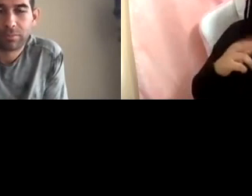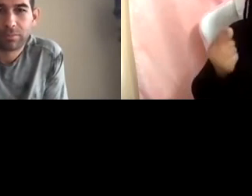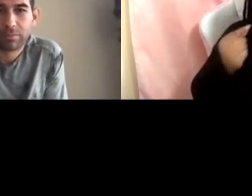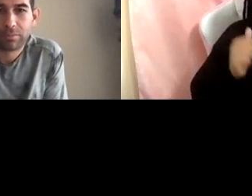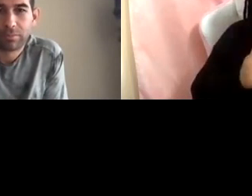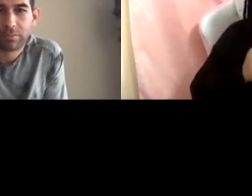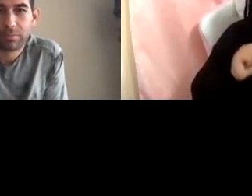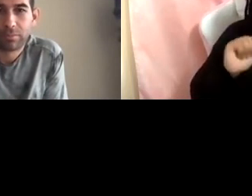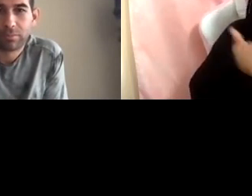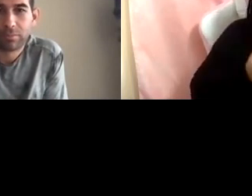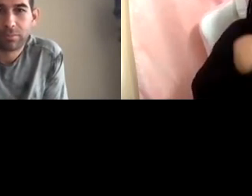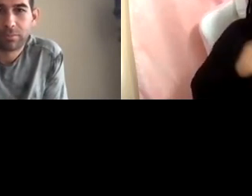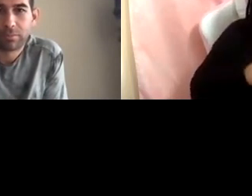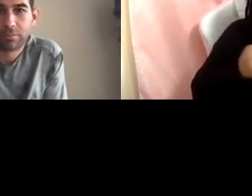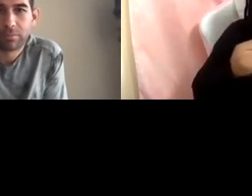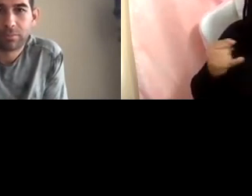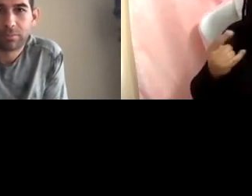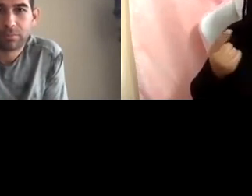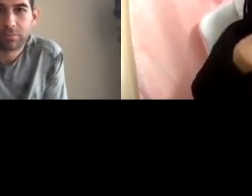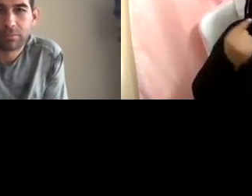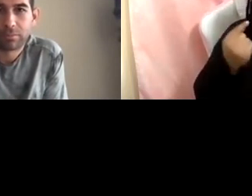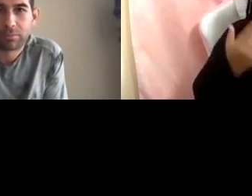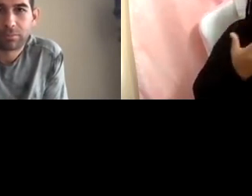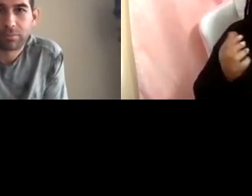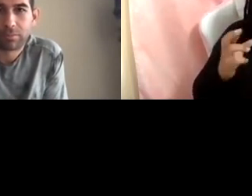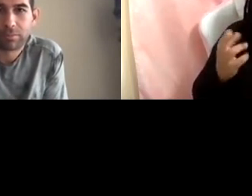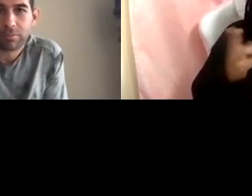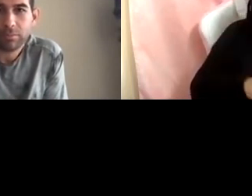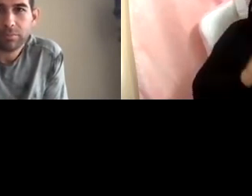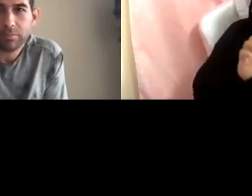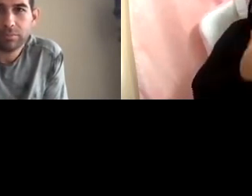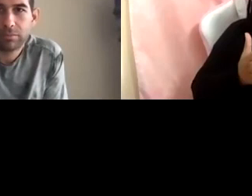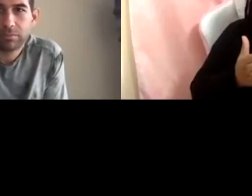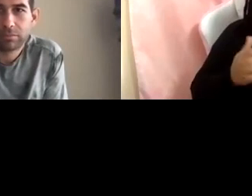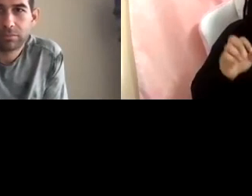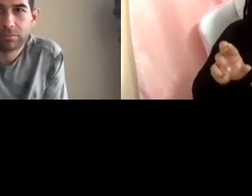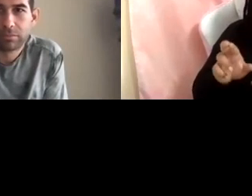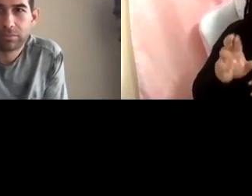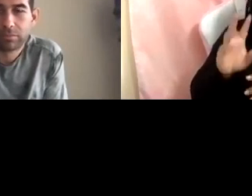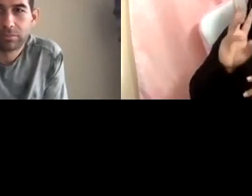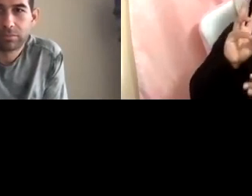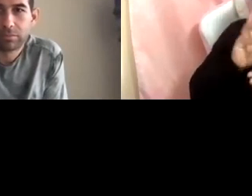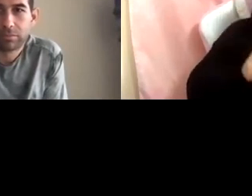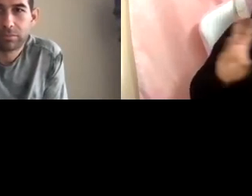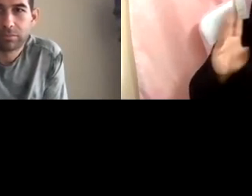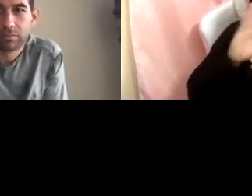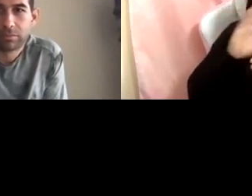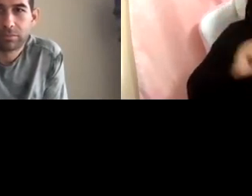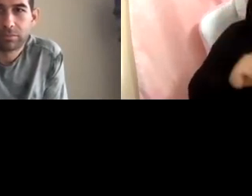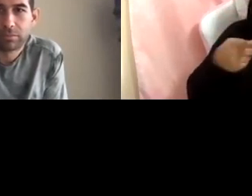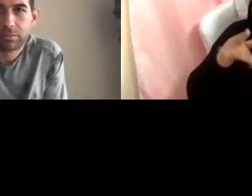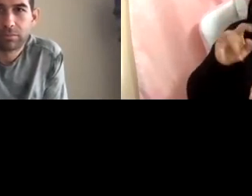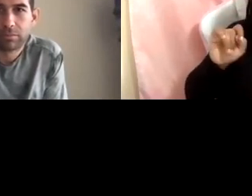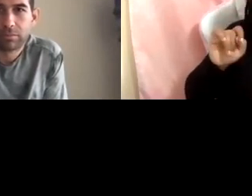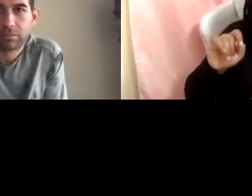setting deadlines and getting things done, or signing up for a class where, over 6 weeks, I'm going to write a pilot or something like that,